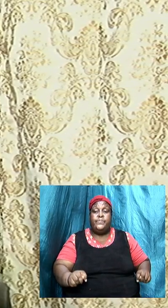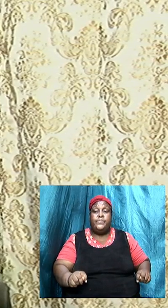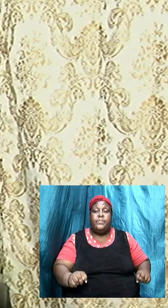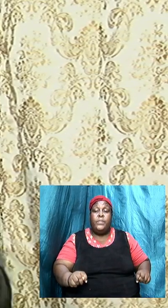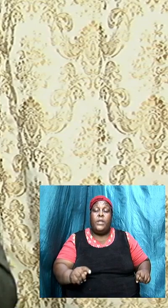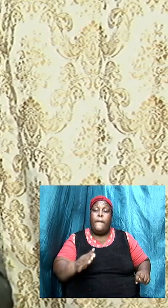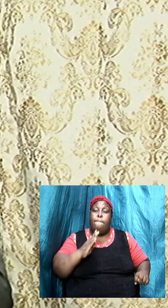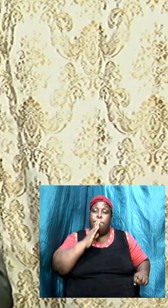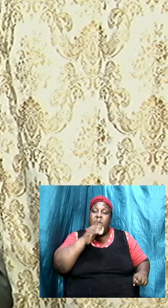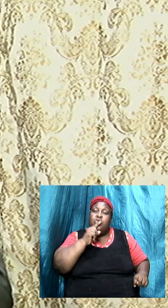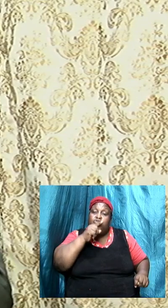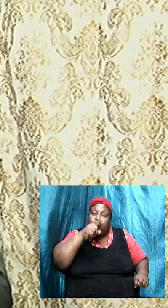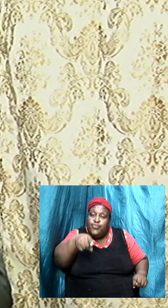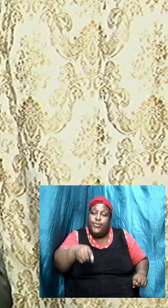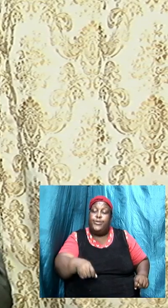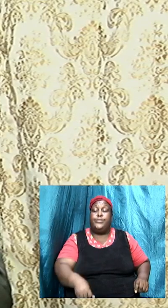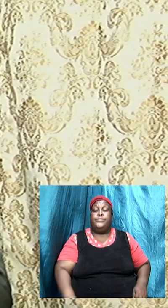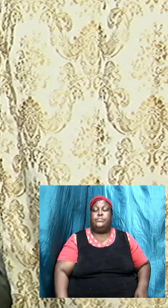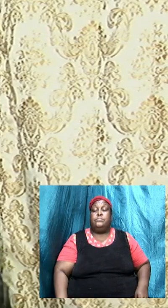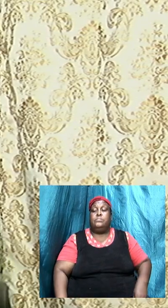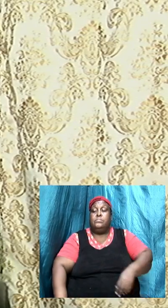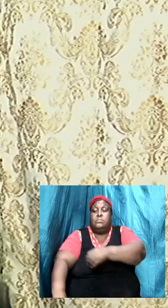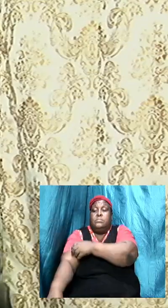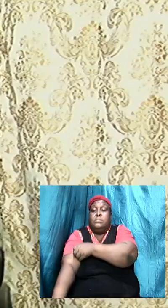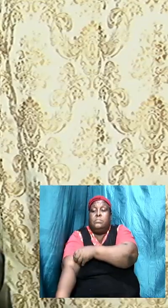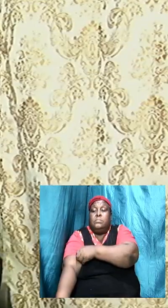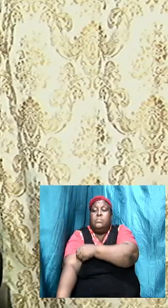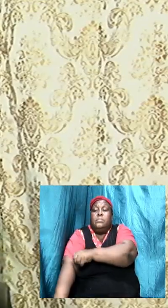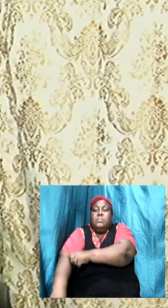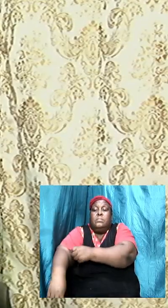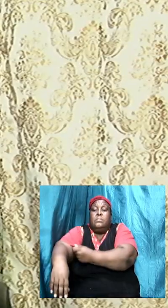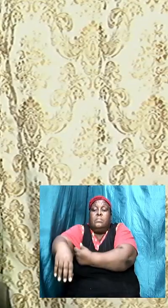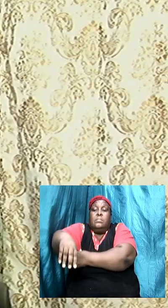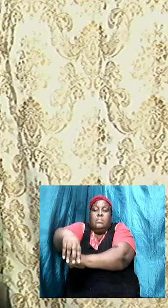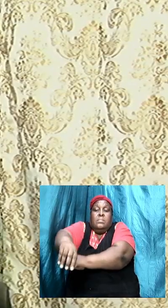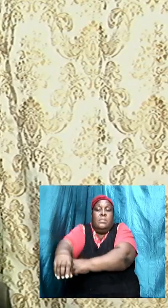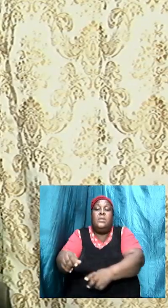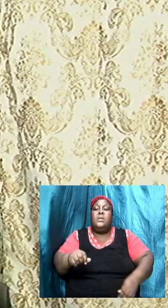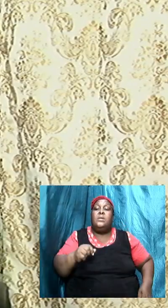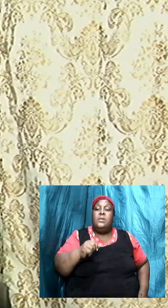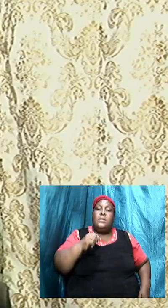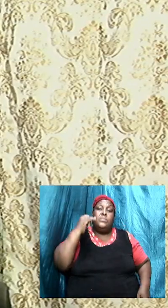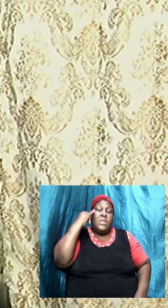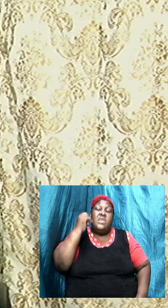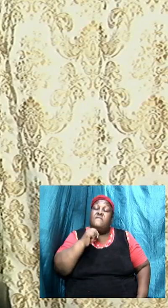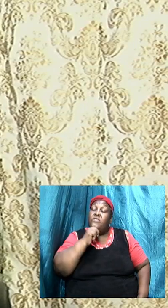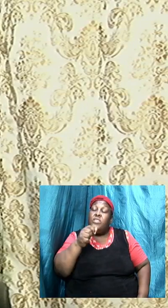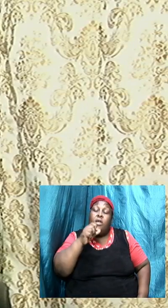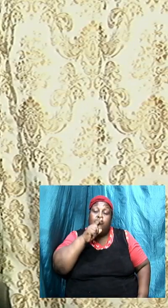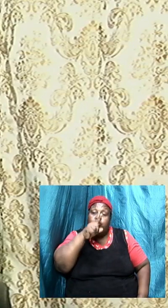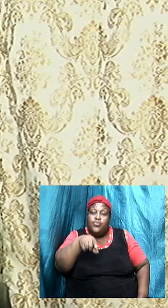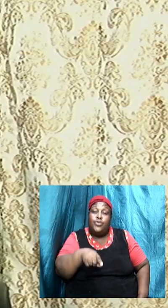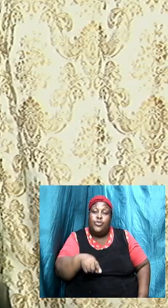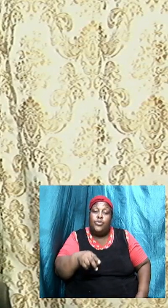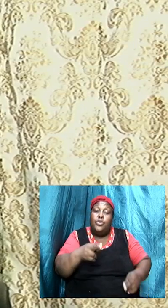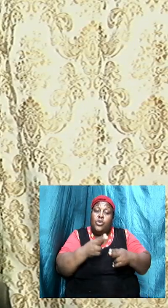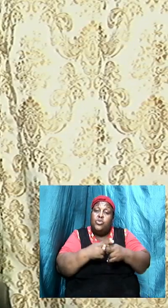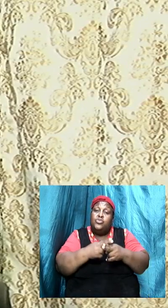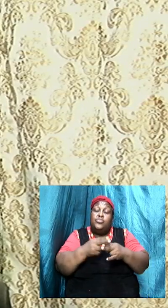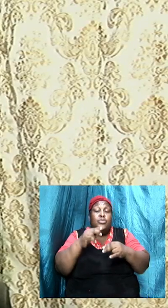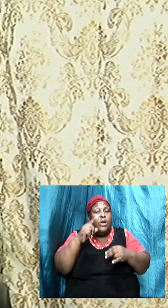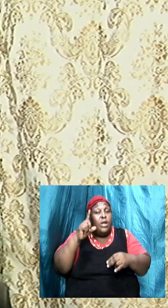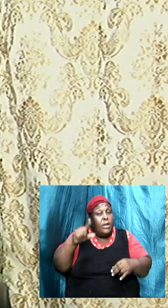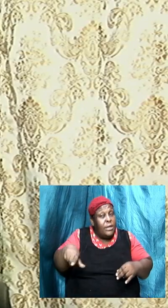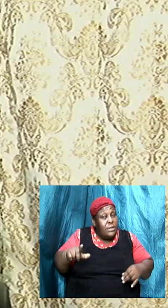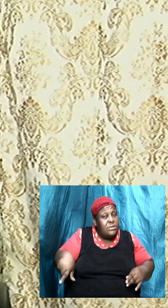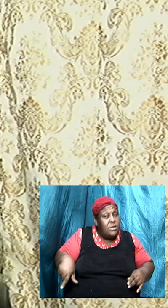and be convinced. Because if you are not convinced, sooner or later, you